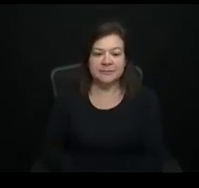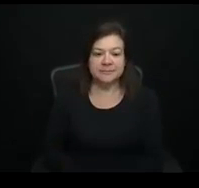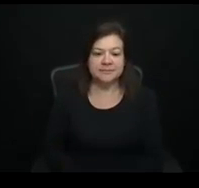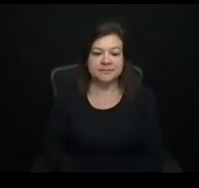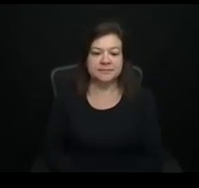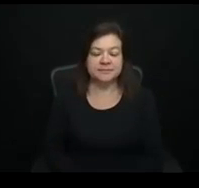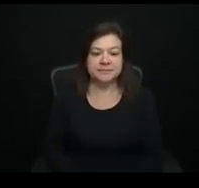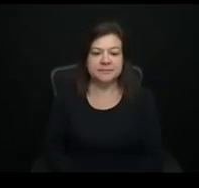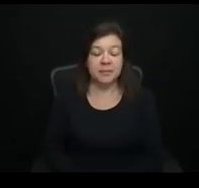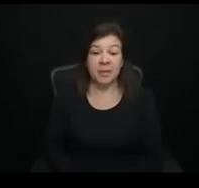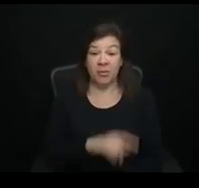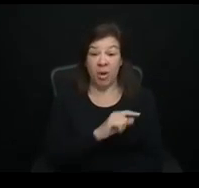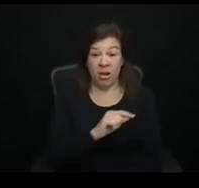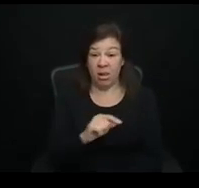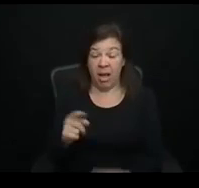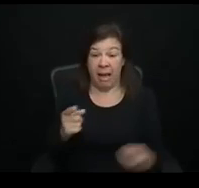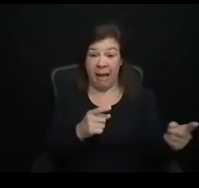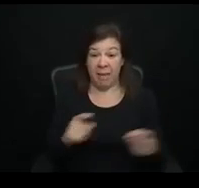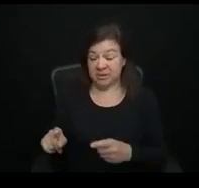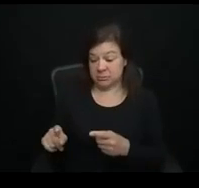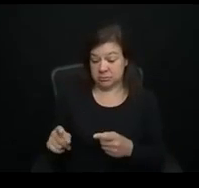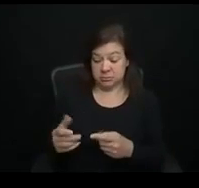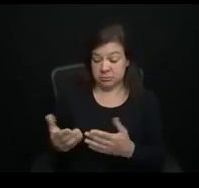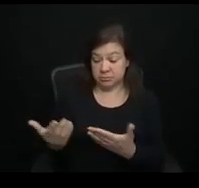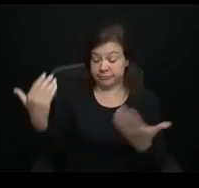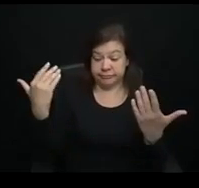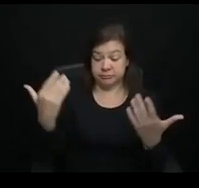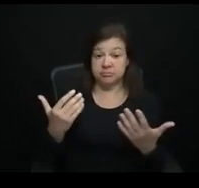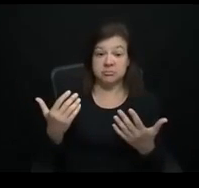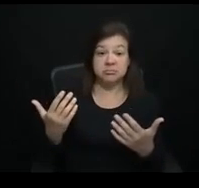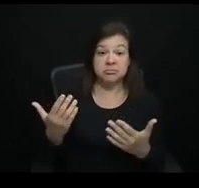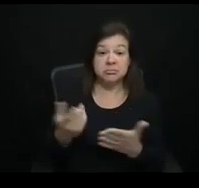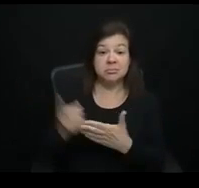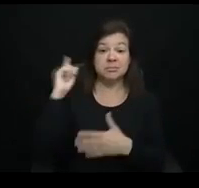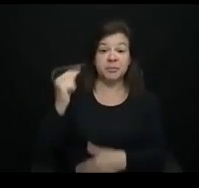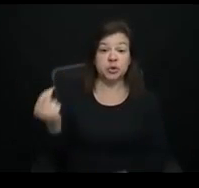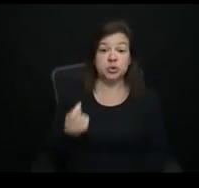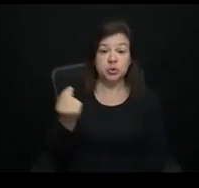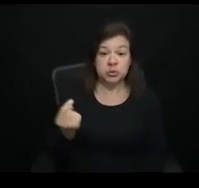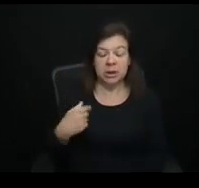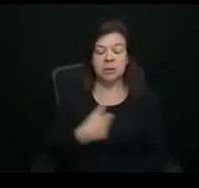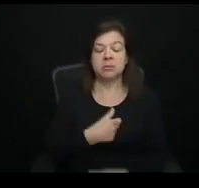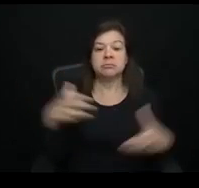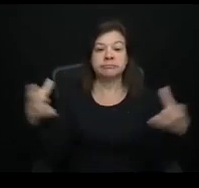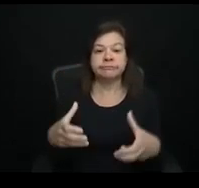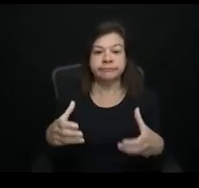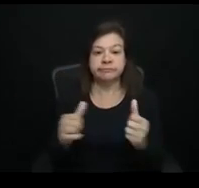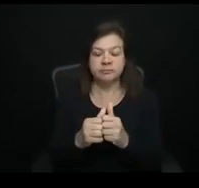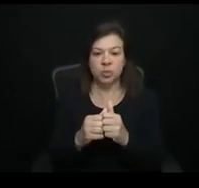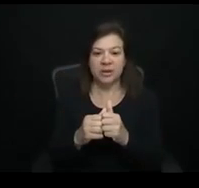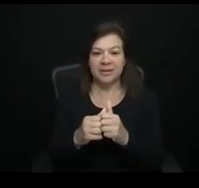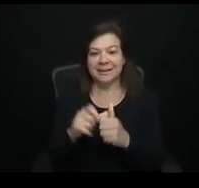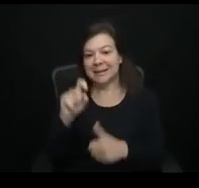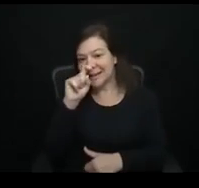When all this took place, starting about last Tuesday, we met with both counties, Eagle